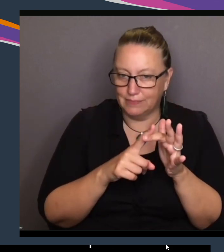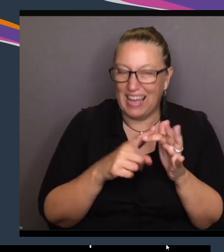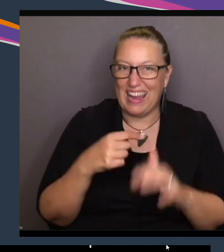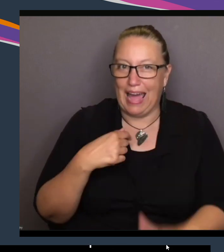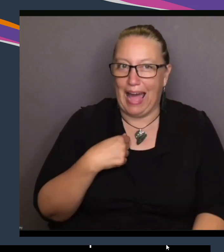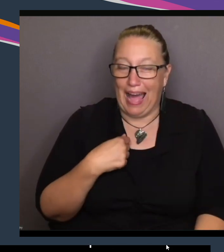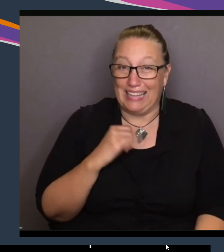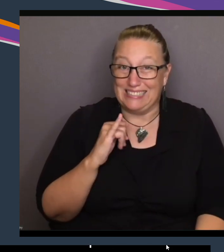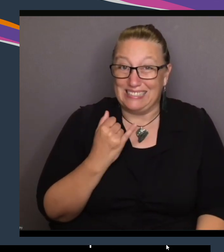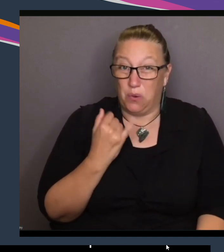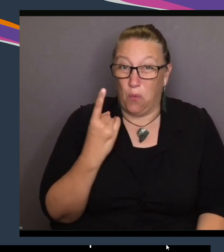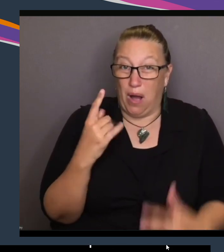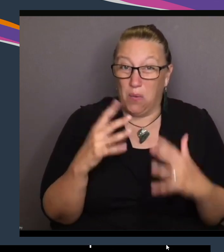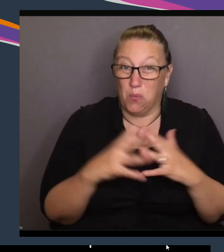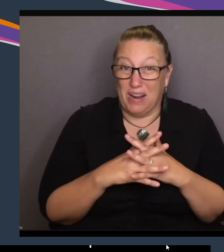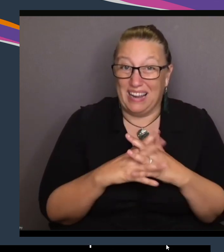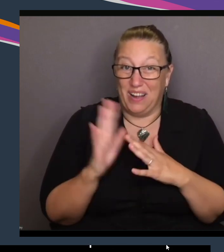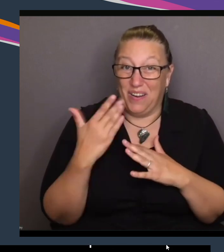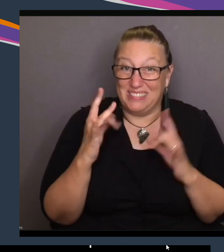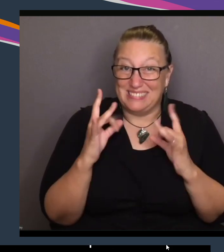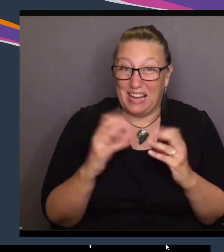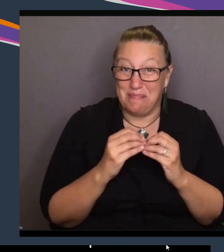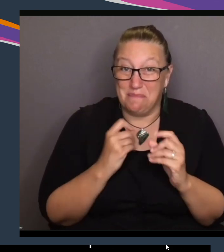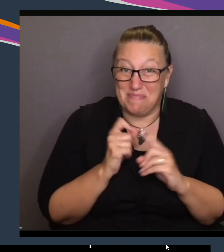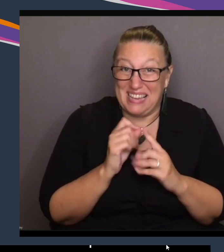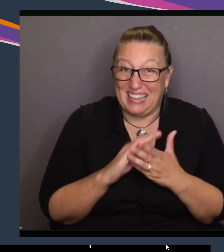PhD student.